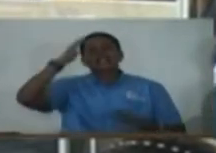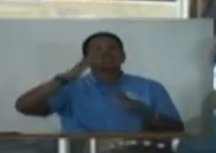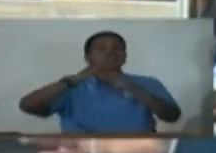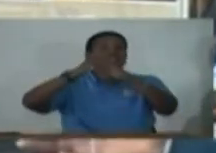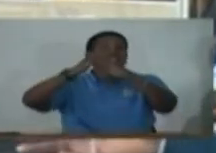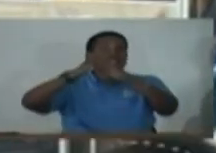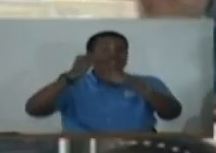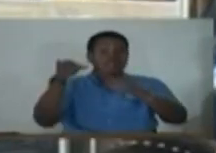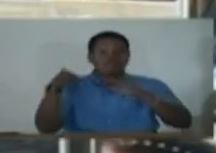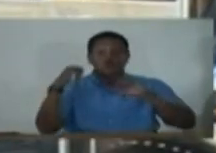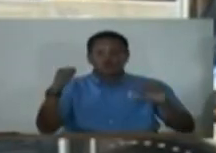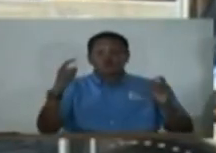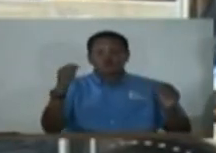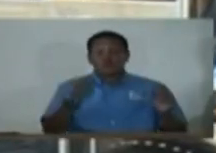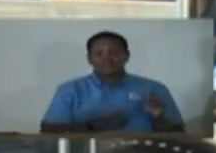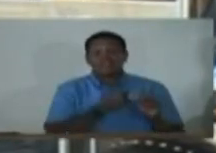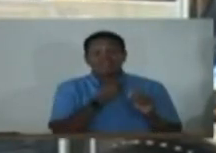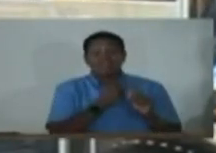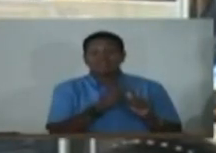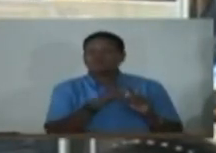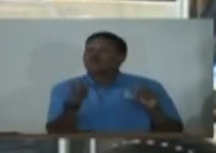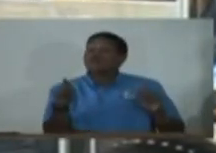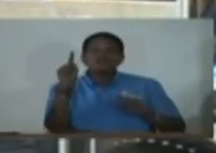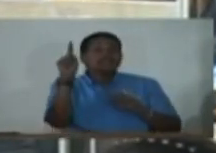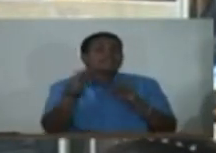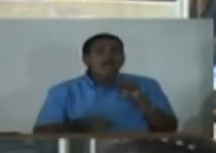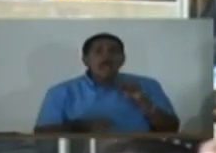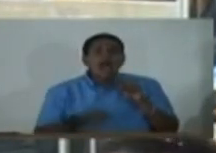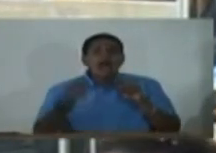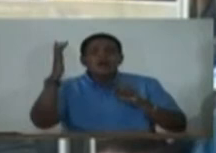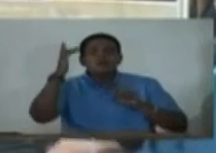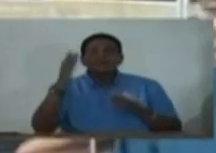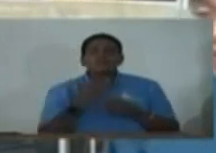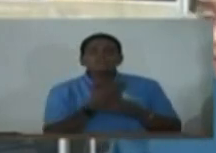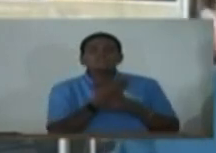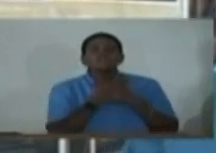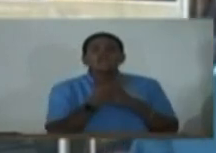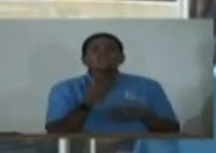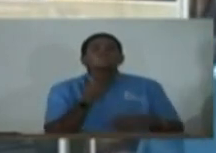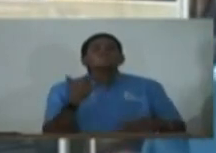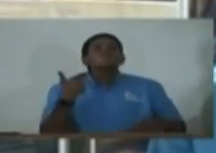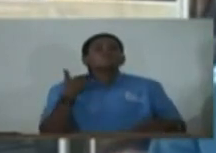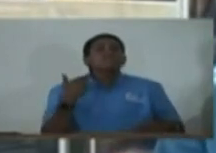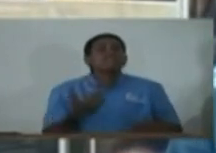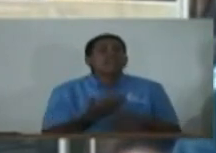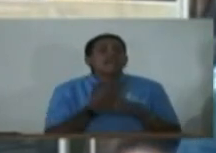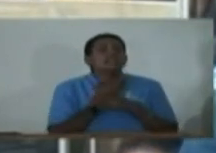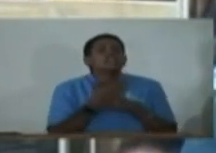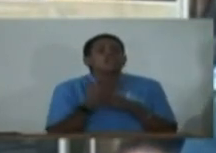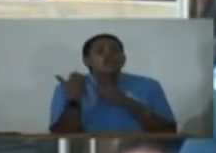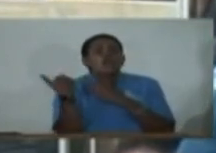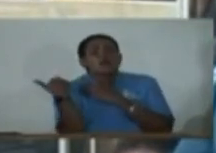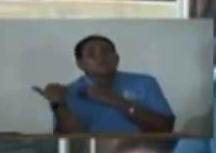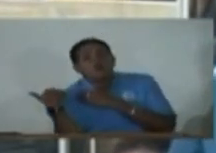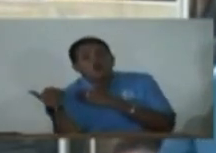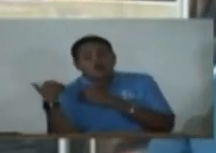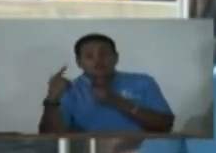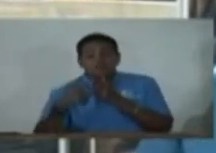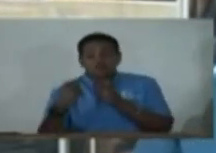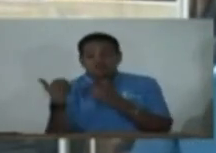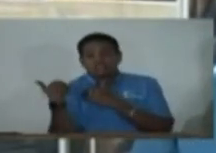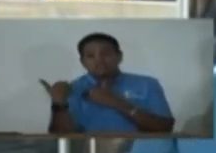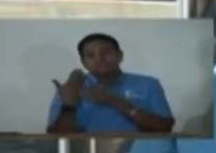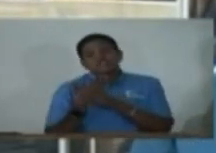that effectively, but we can't. There's a shared risk and a shared burden and responsibility.